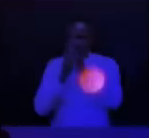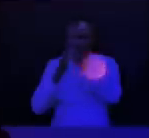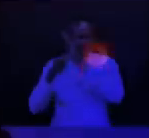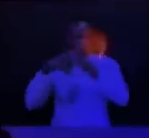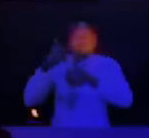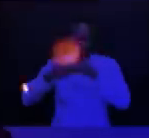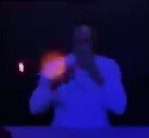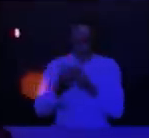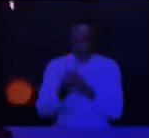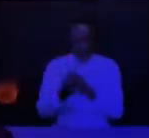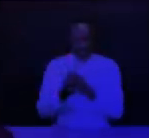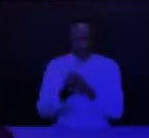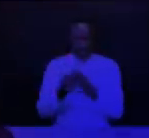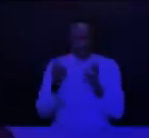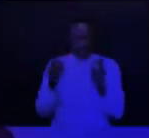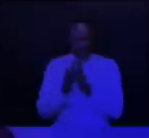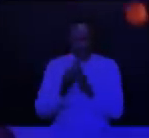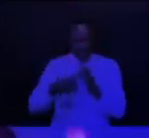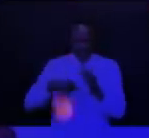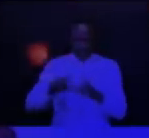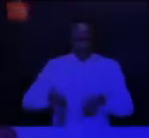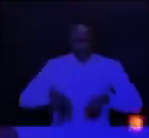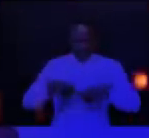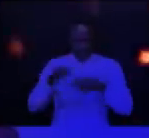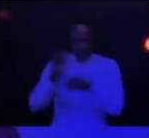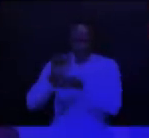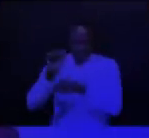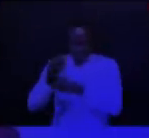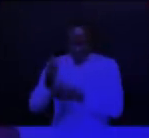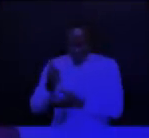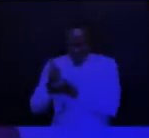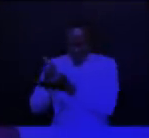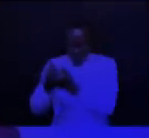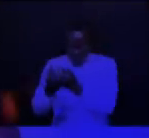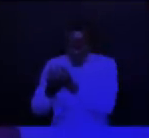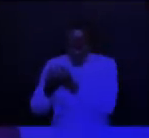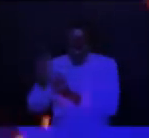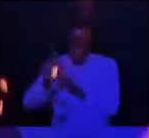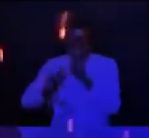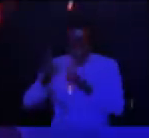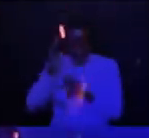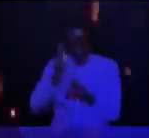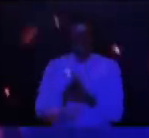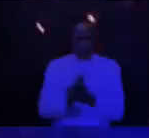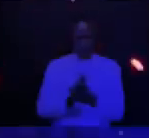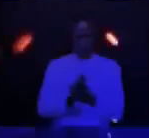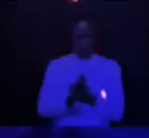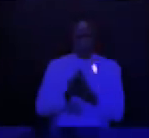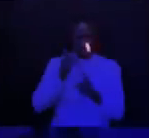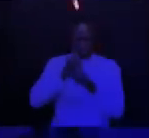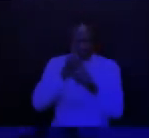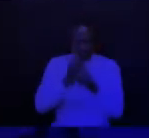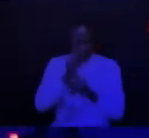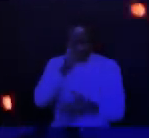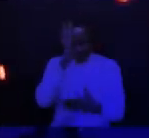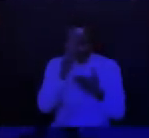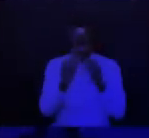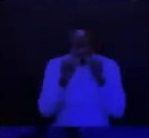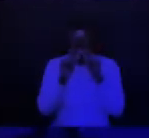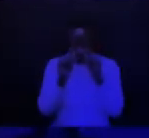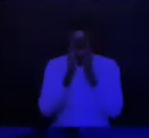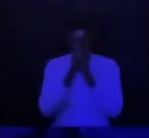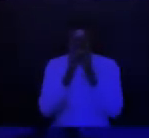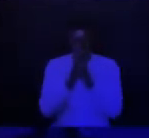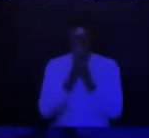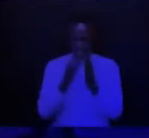to live and work for the good of people. Lift your voice, lift your voice. Father, we give you glory.